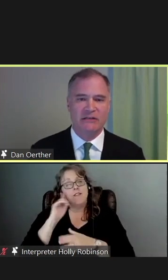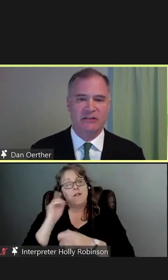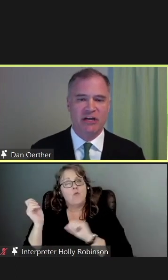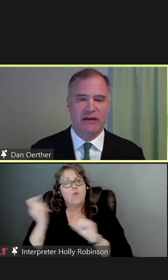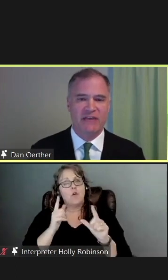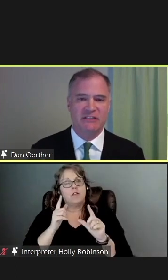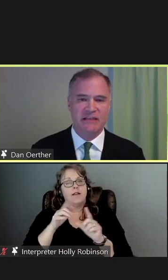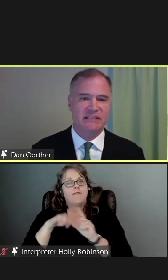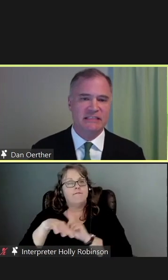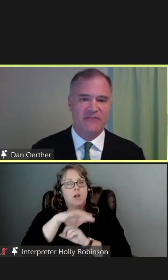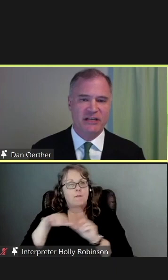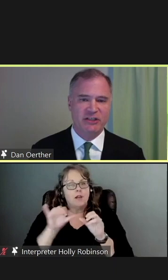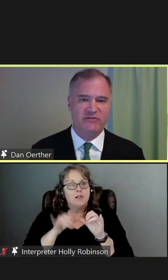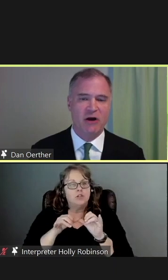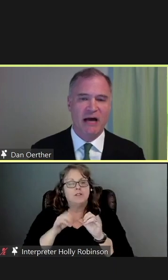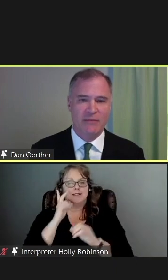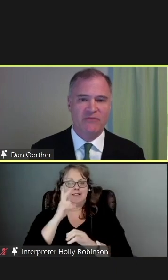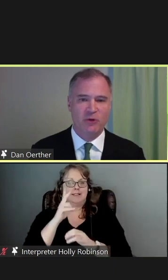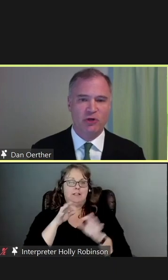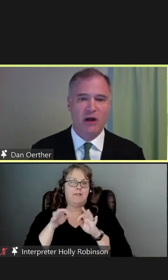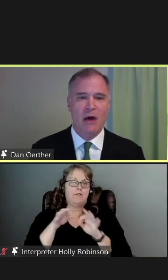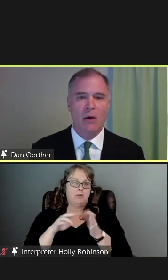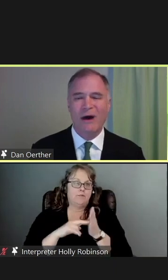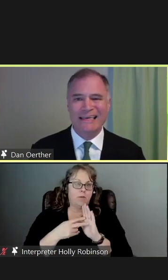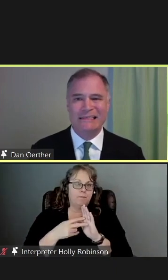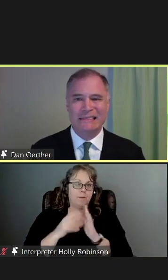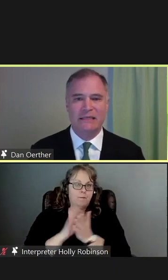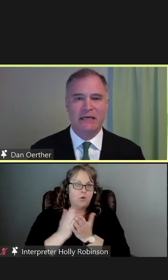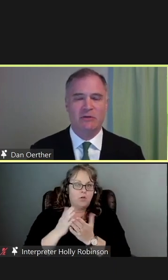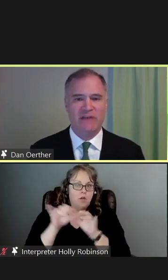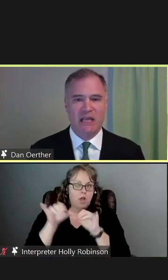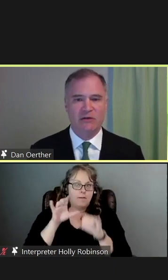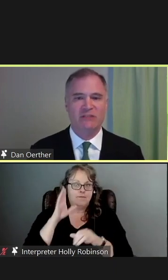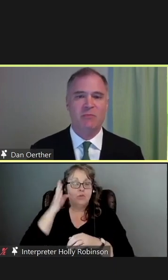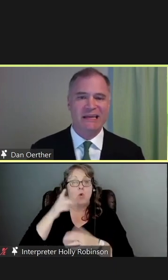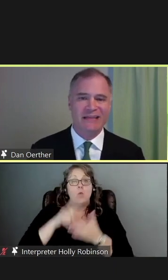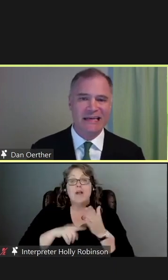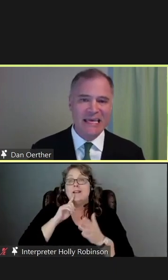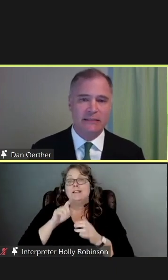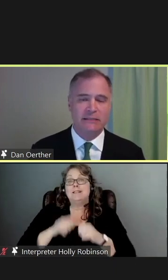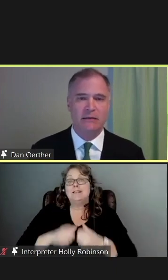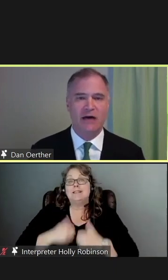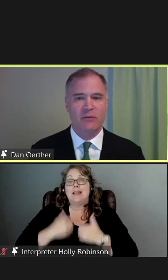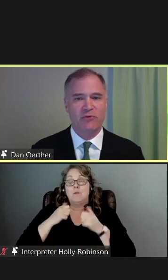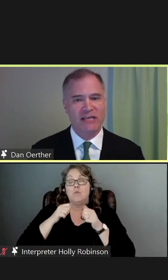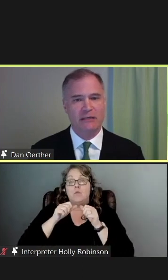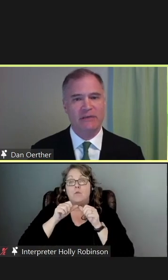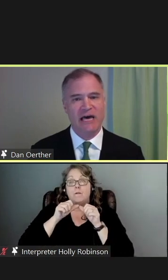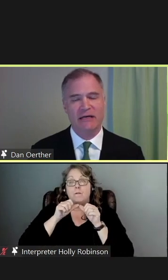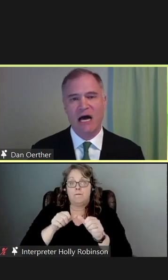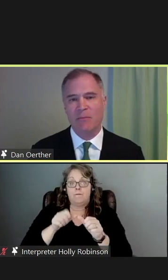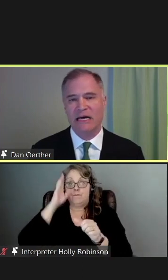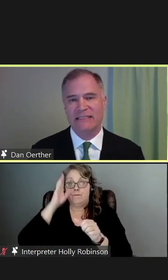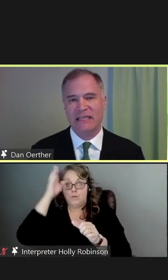environmental engineering have seen this definition from our common future. What is sustainable development? Well, it's meeting the needs of the present